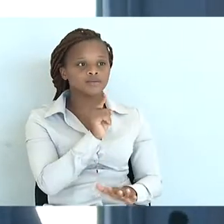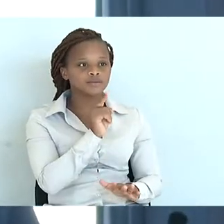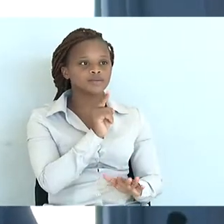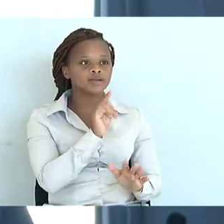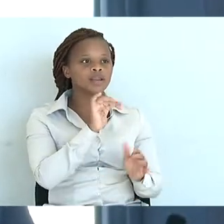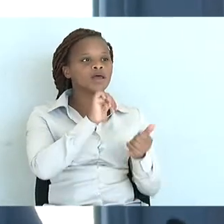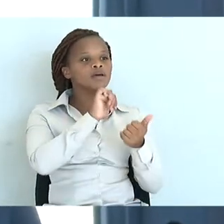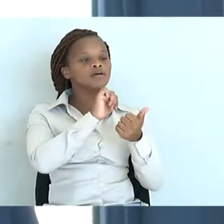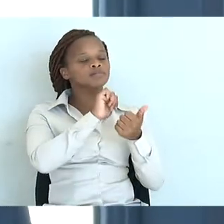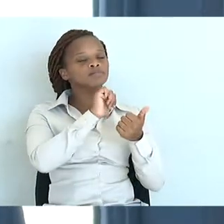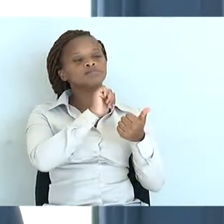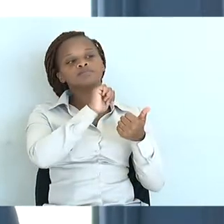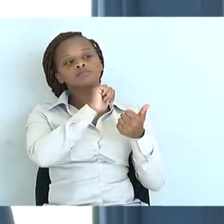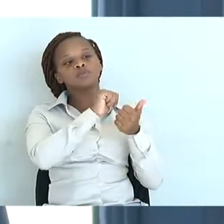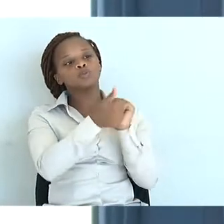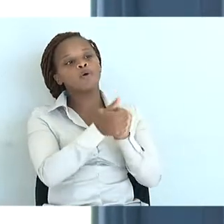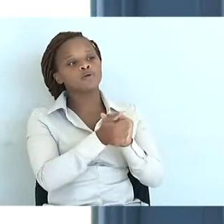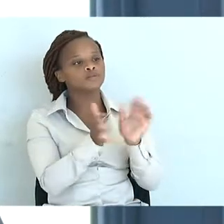you know